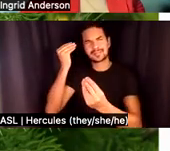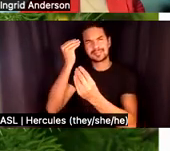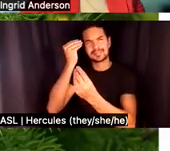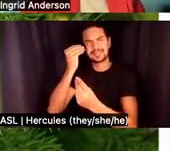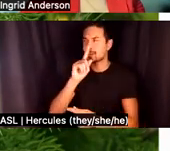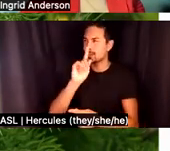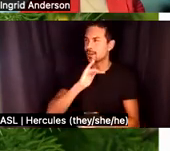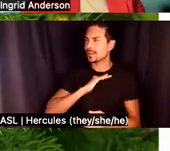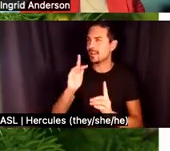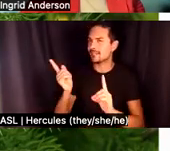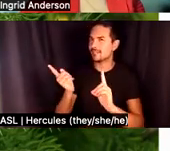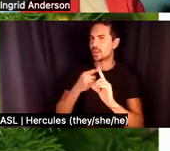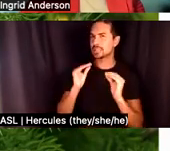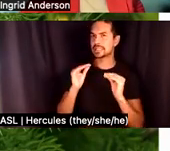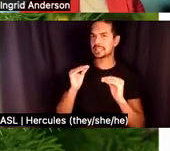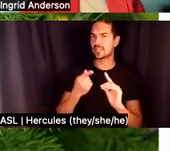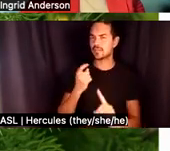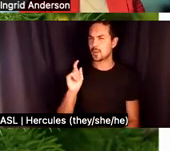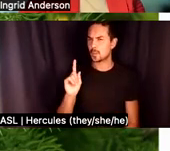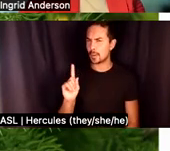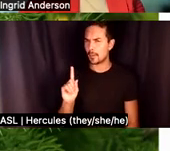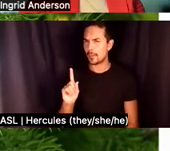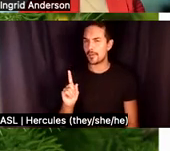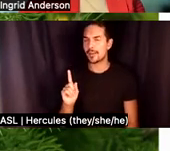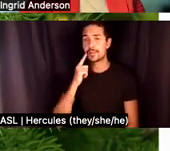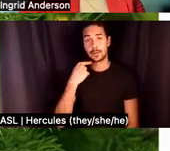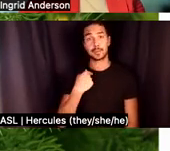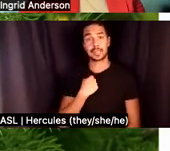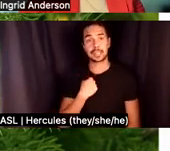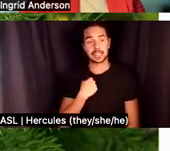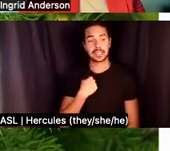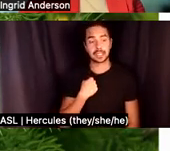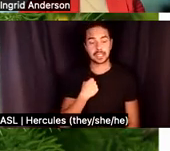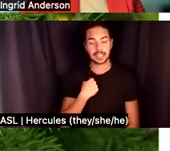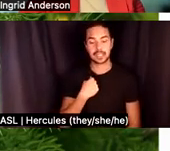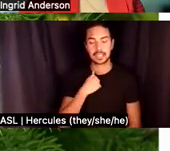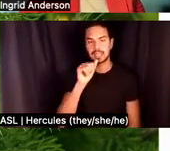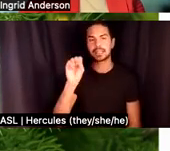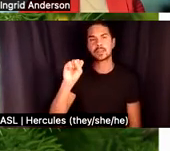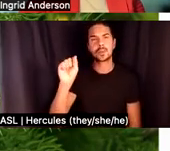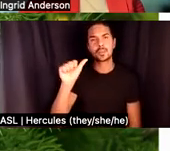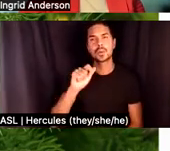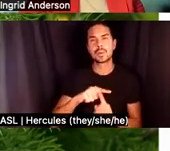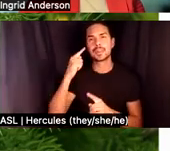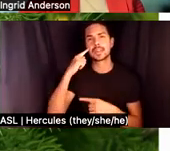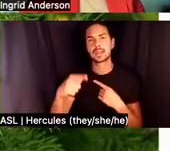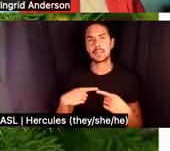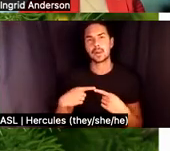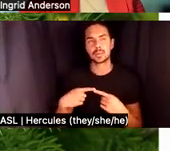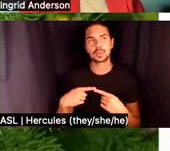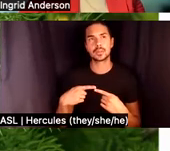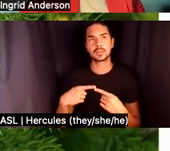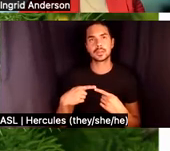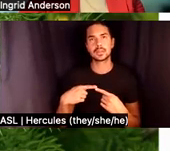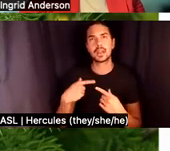first little teachings? And for me, thankfully, it wasn't from from sexual abuse, but thinking about the fact